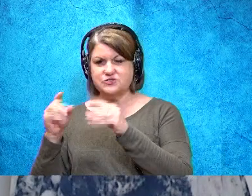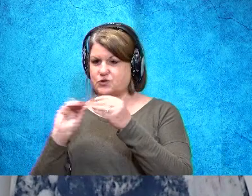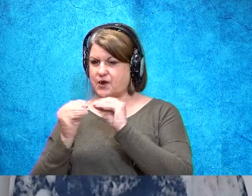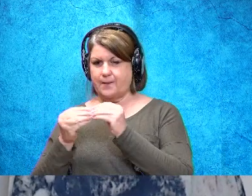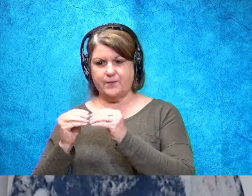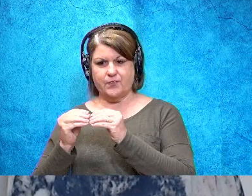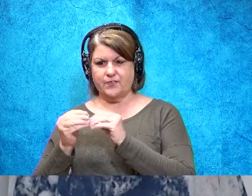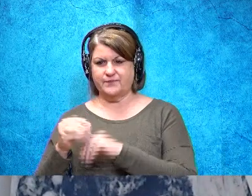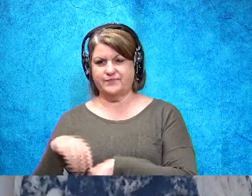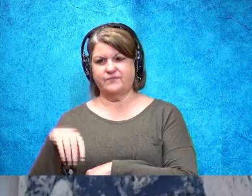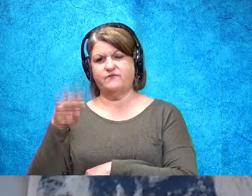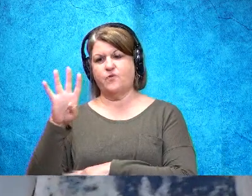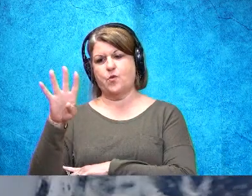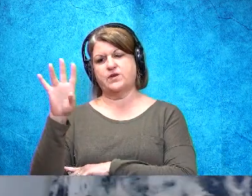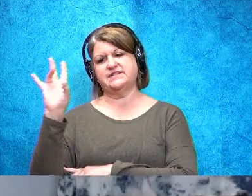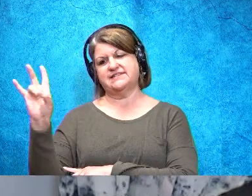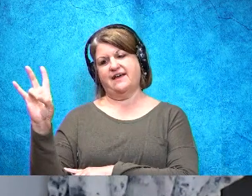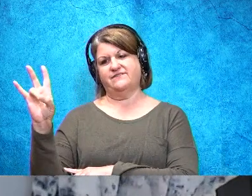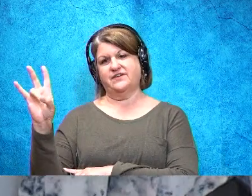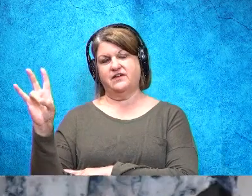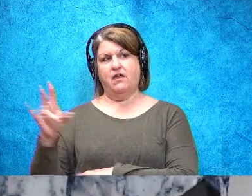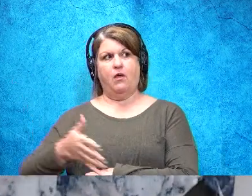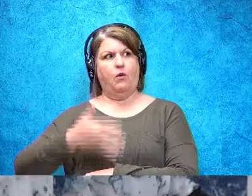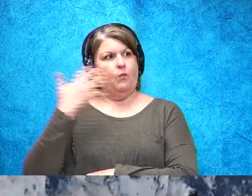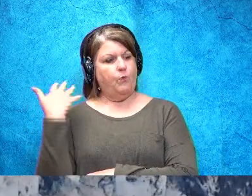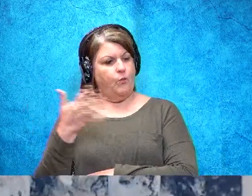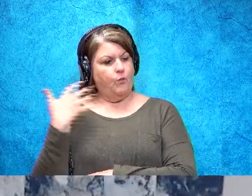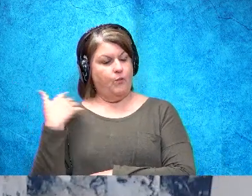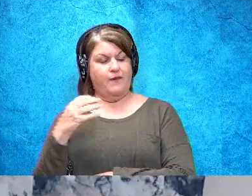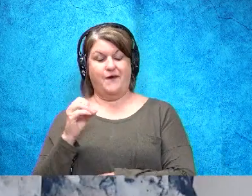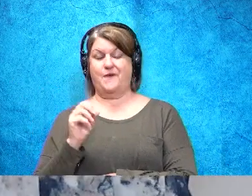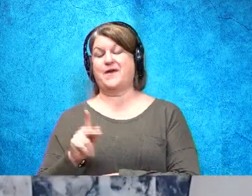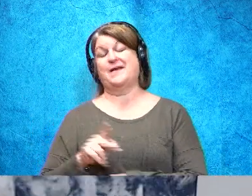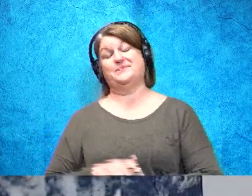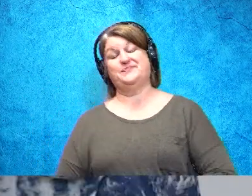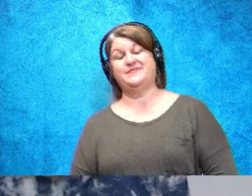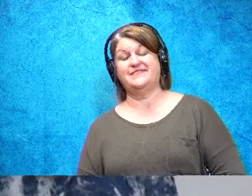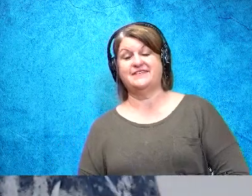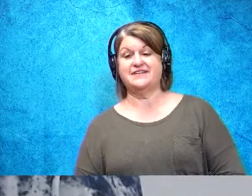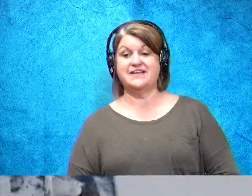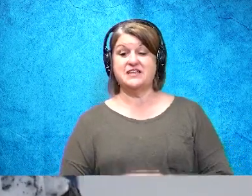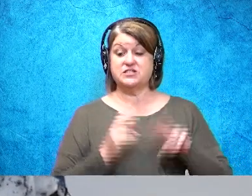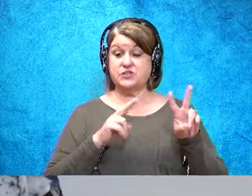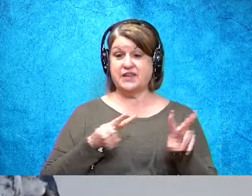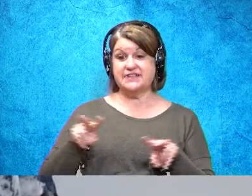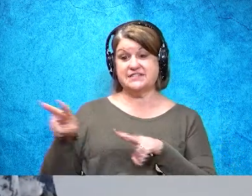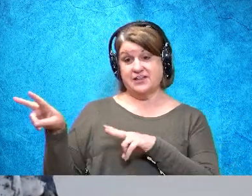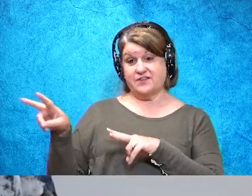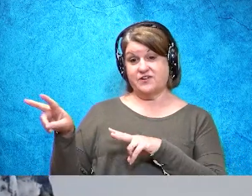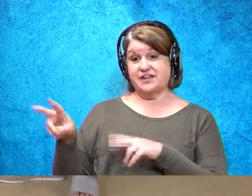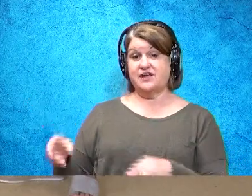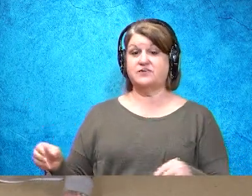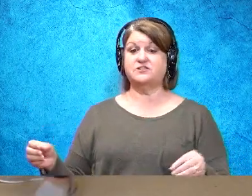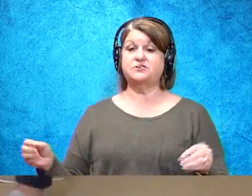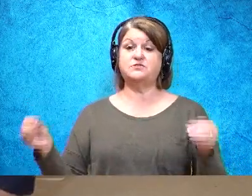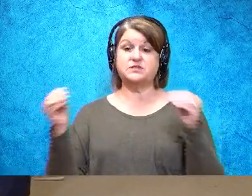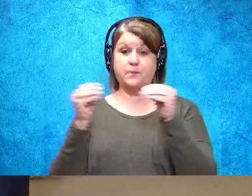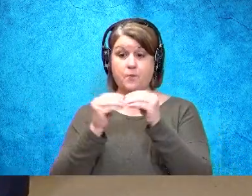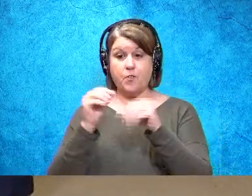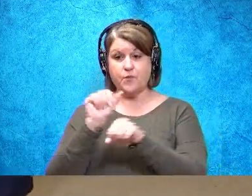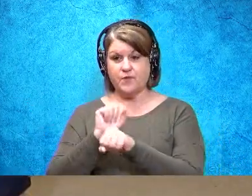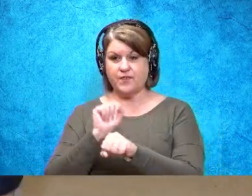47. Whew. All right, so let's look over here to do some more